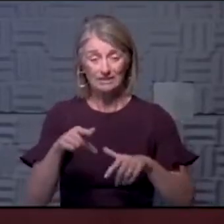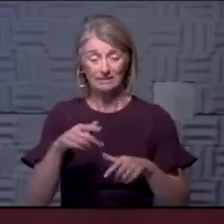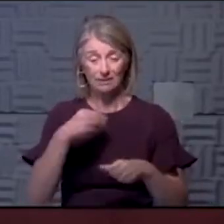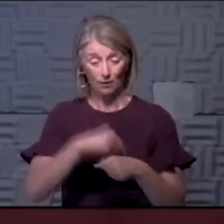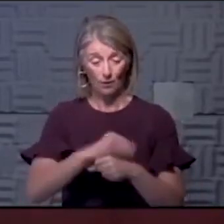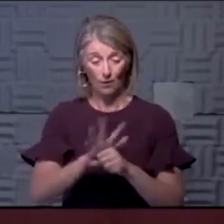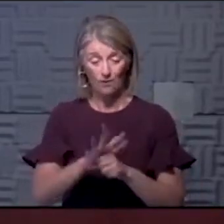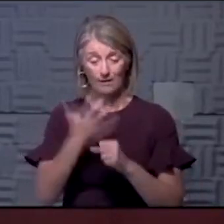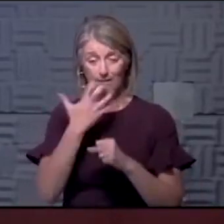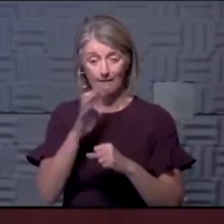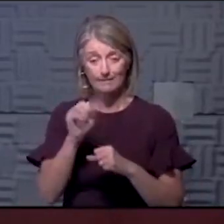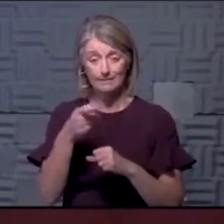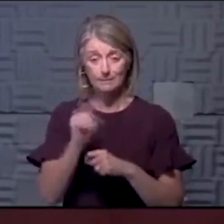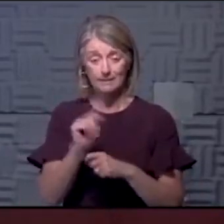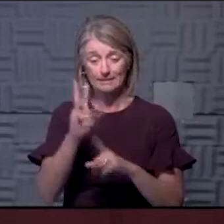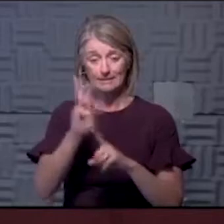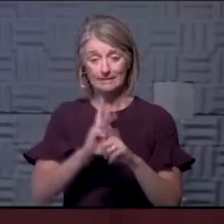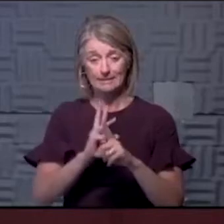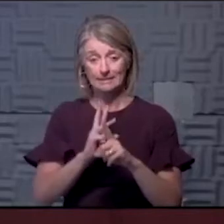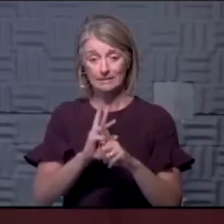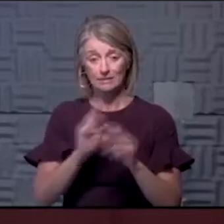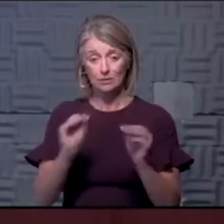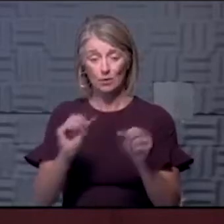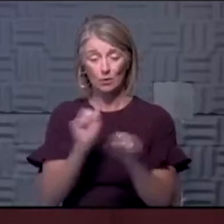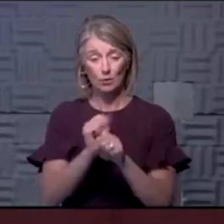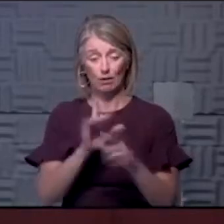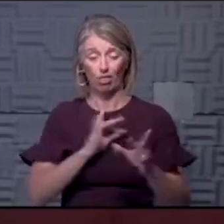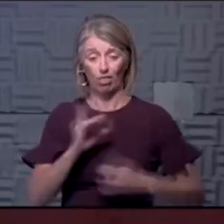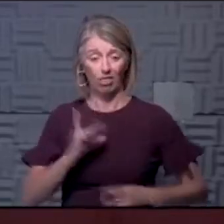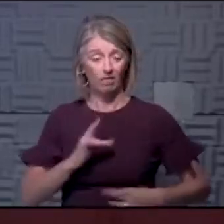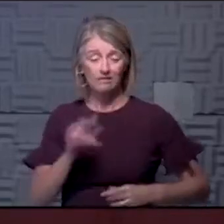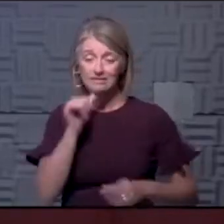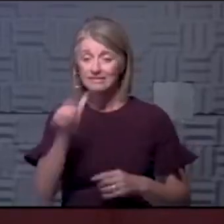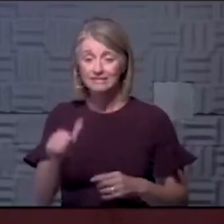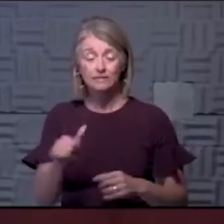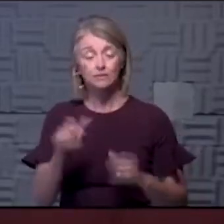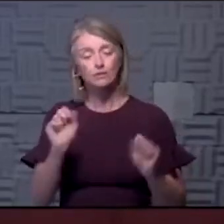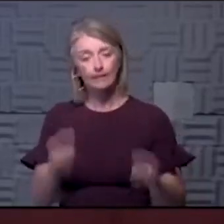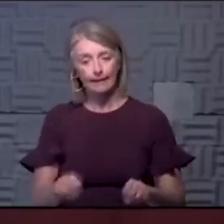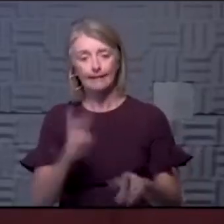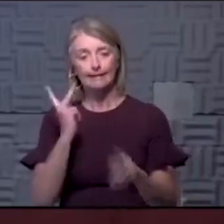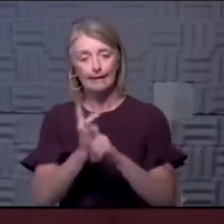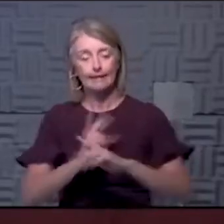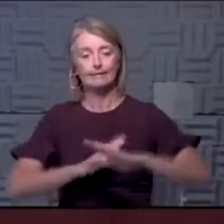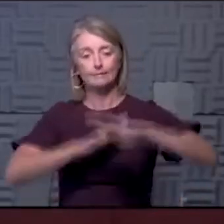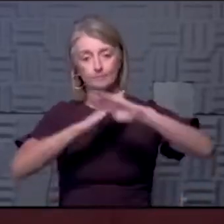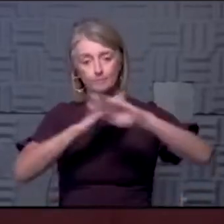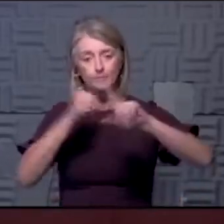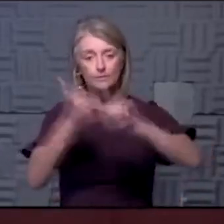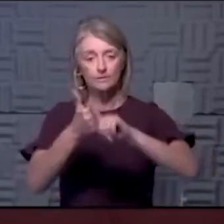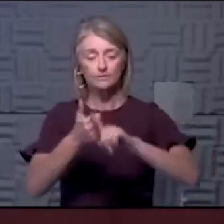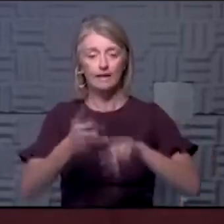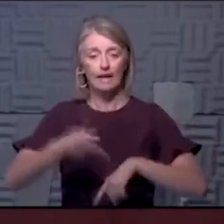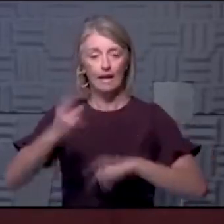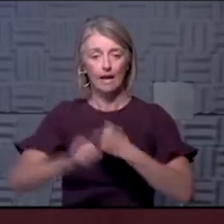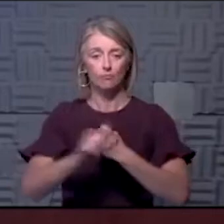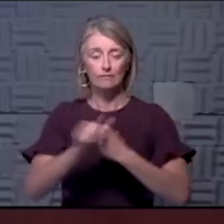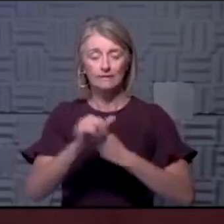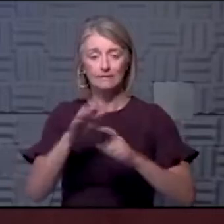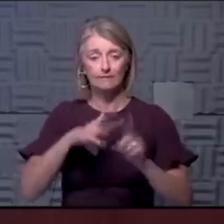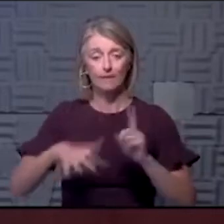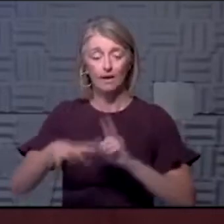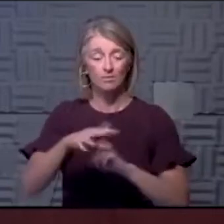6 months and not really had transmission at work. I mean, we know you can do that. You can protect yourself even in a high-risk environment.